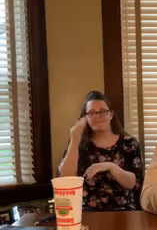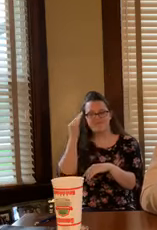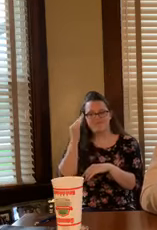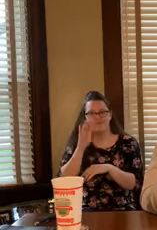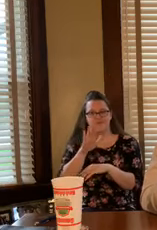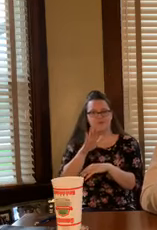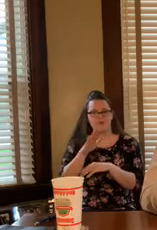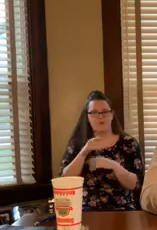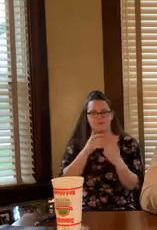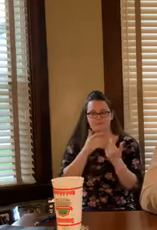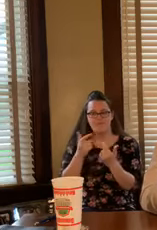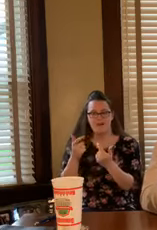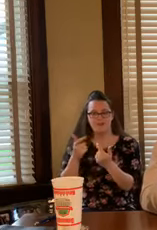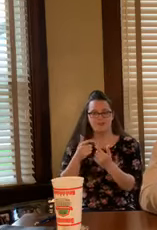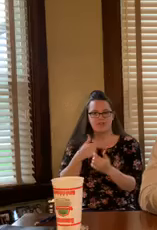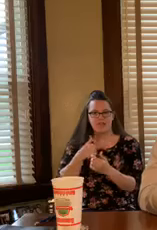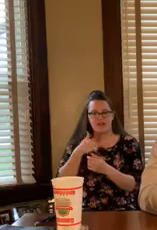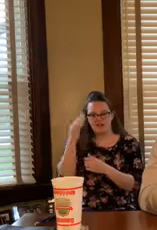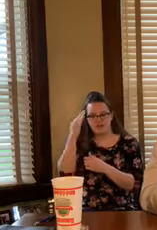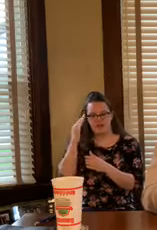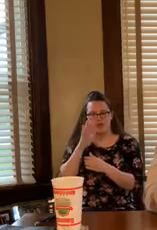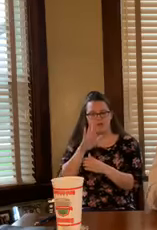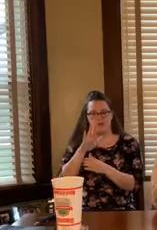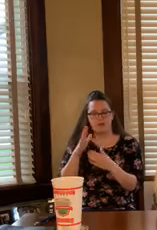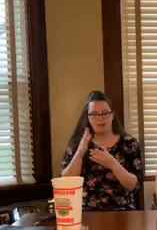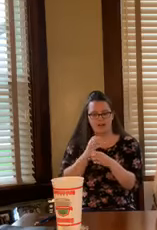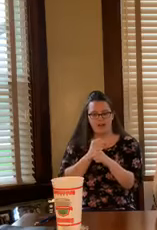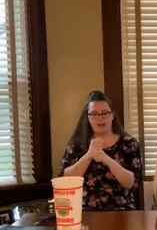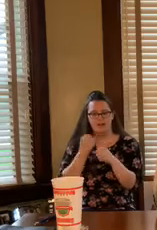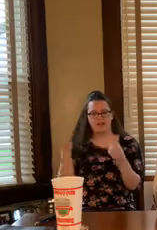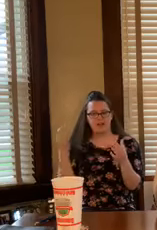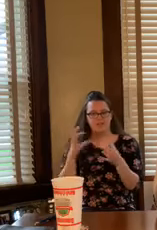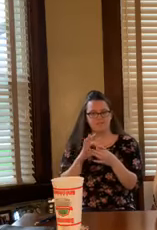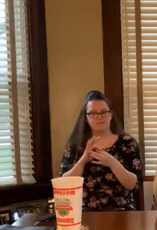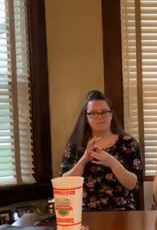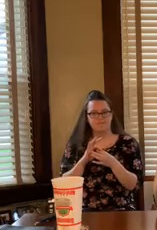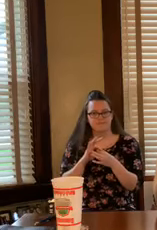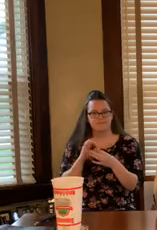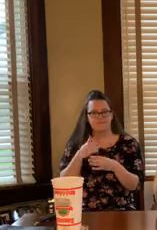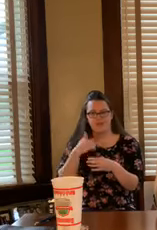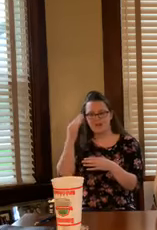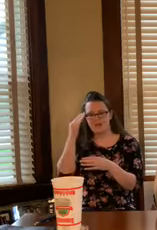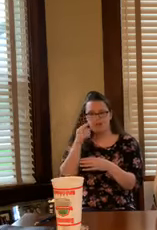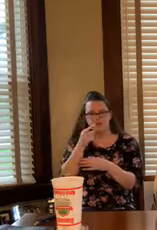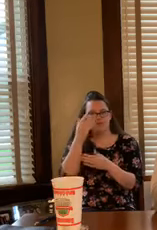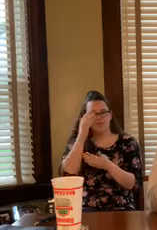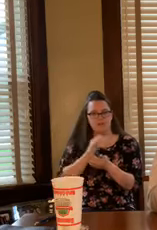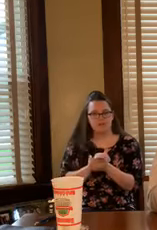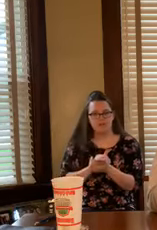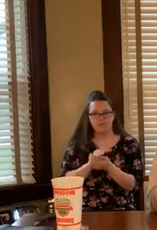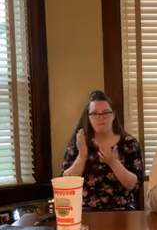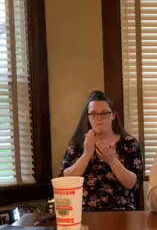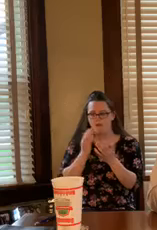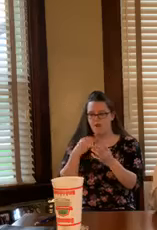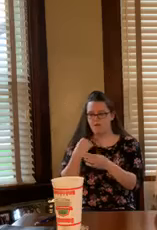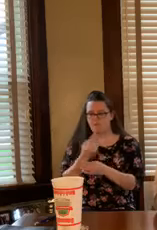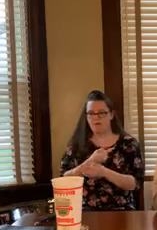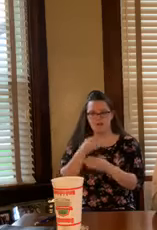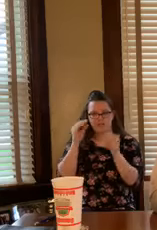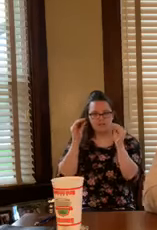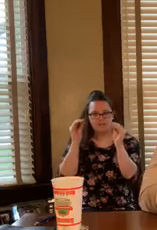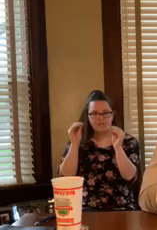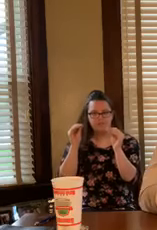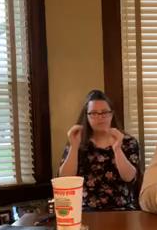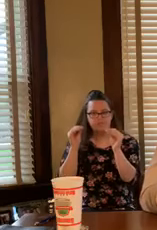you've been commenting, you've been getting involved, you've been getting connected, and I know that you believe what it is that we're teaching, or else you would